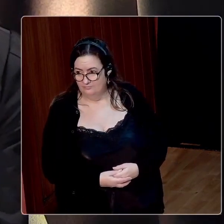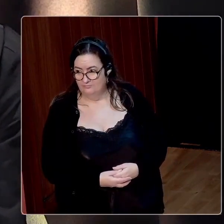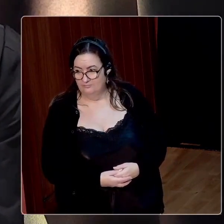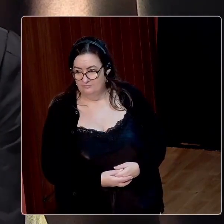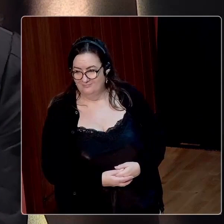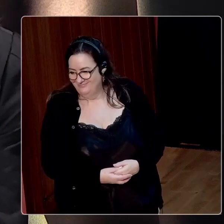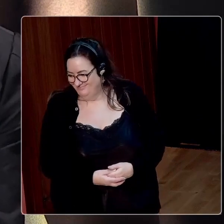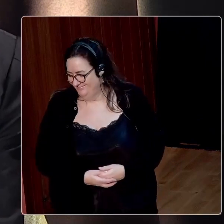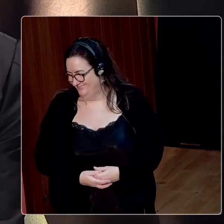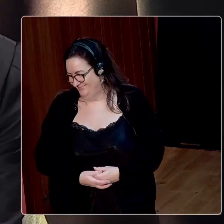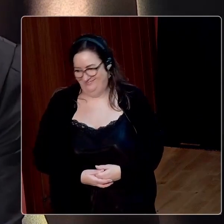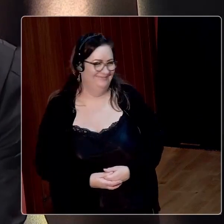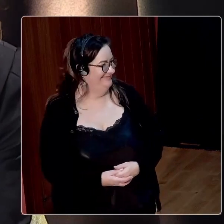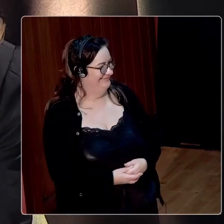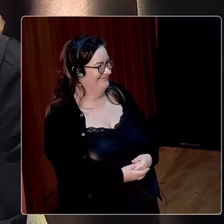Thank you very much, Cathal.